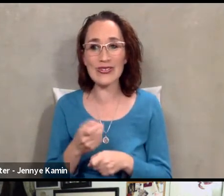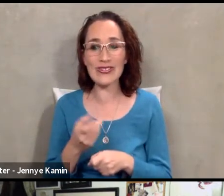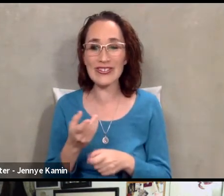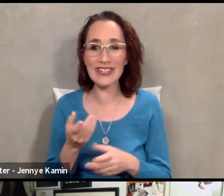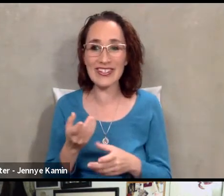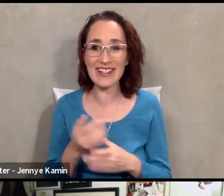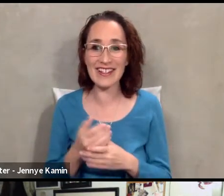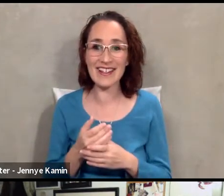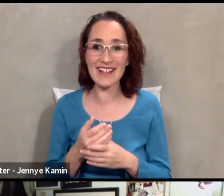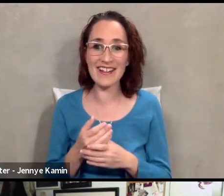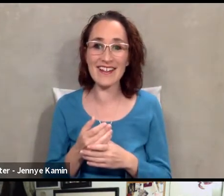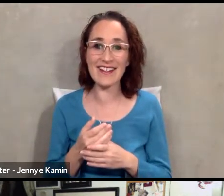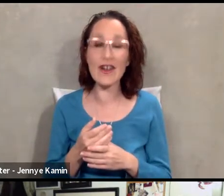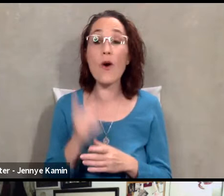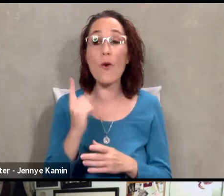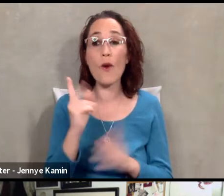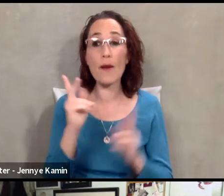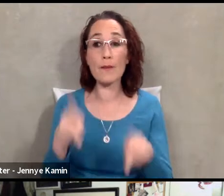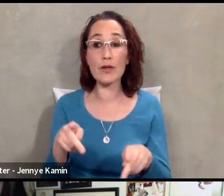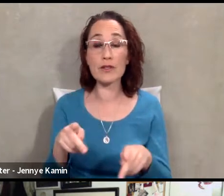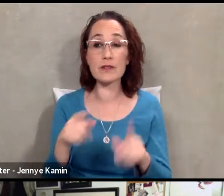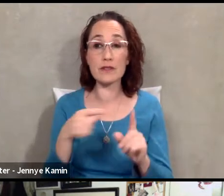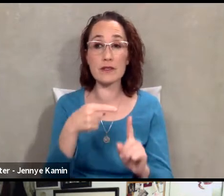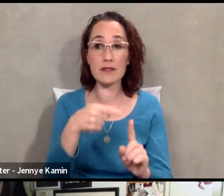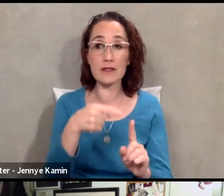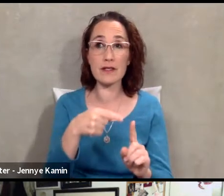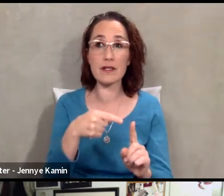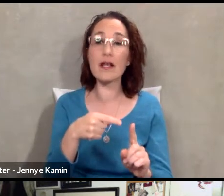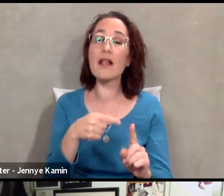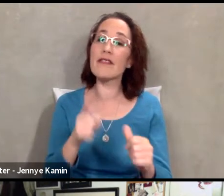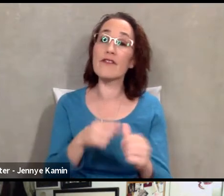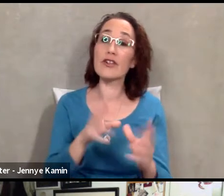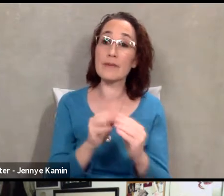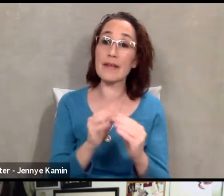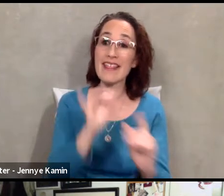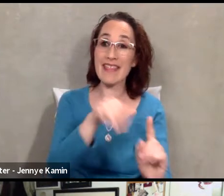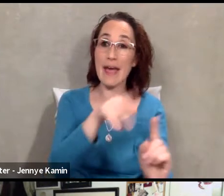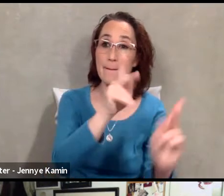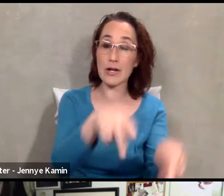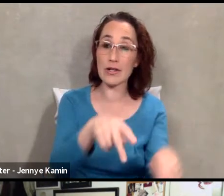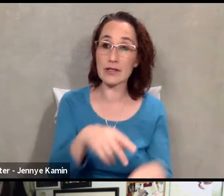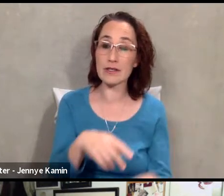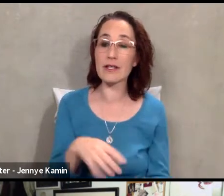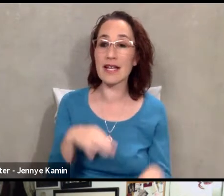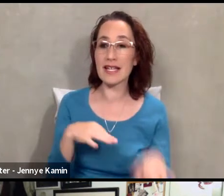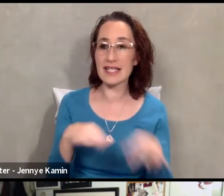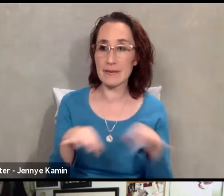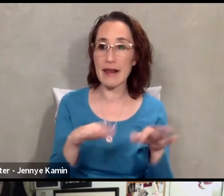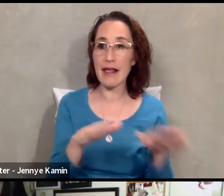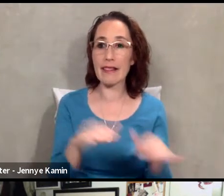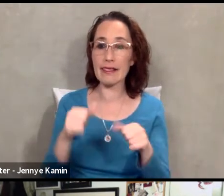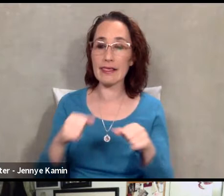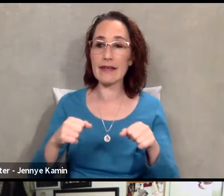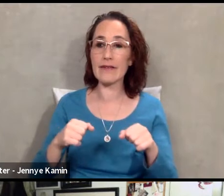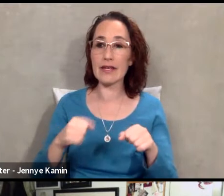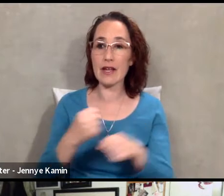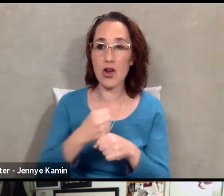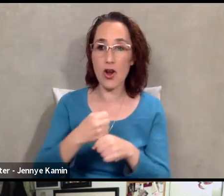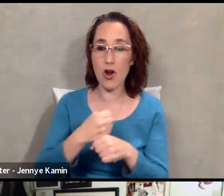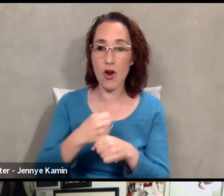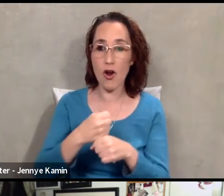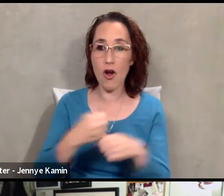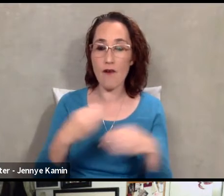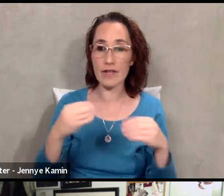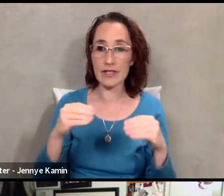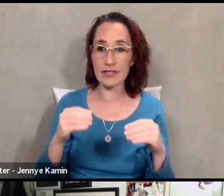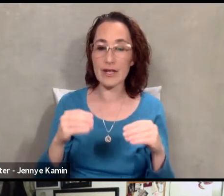people you showed had, at my first meeting, had told a story about leaving a coffee shop. He was a wheelchair user, and